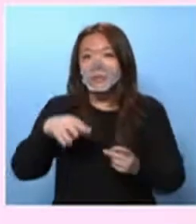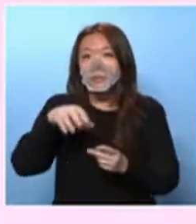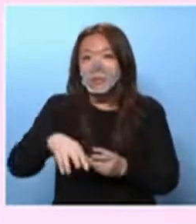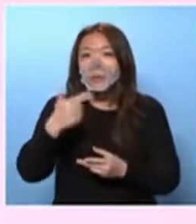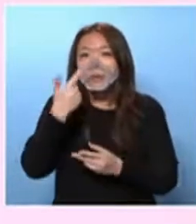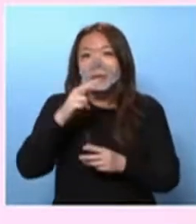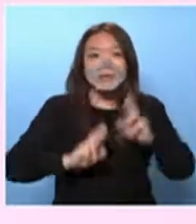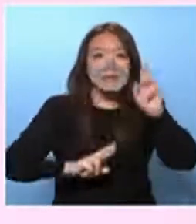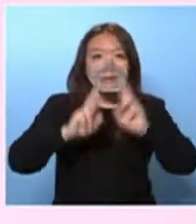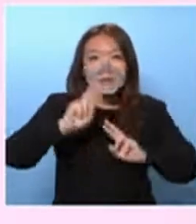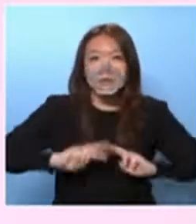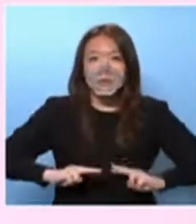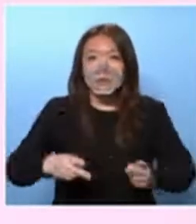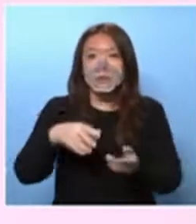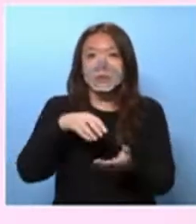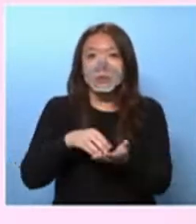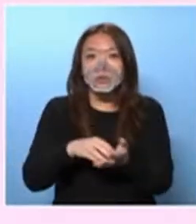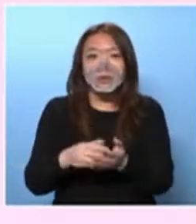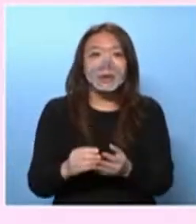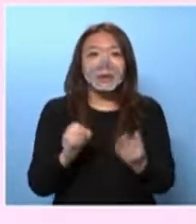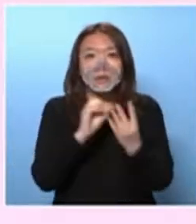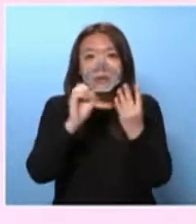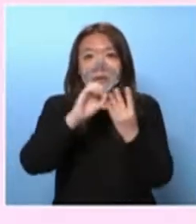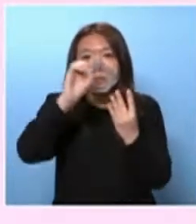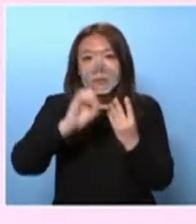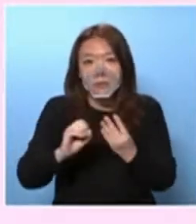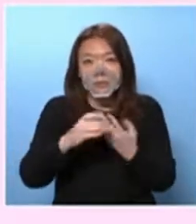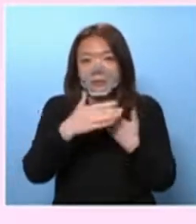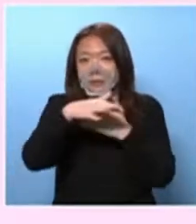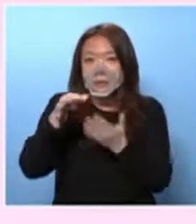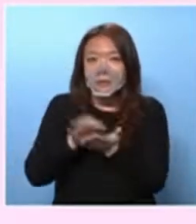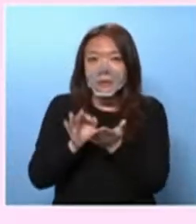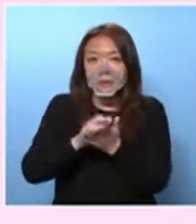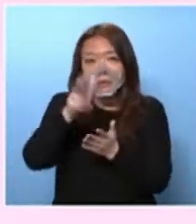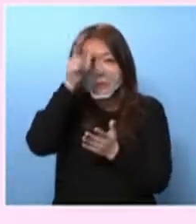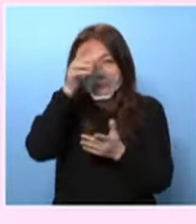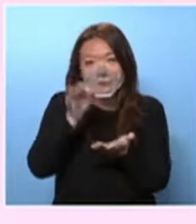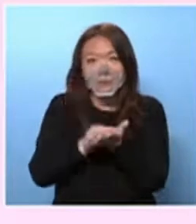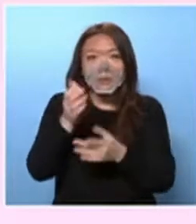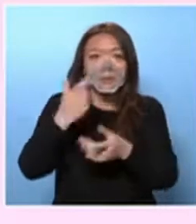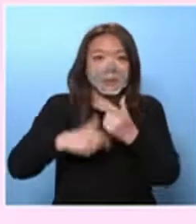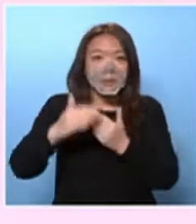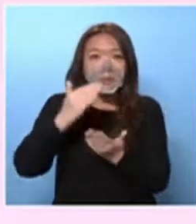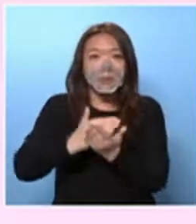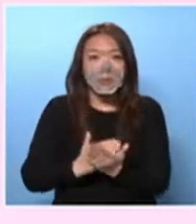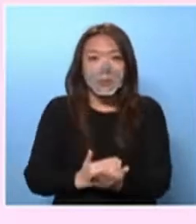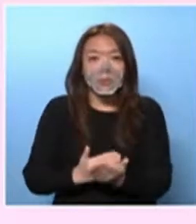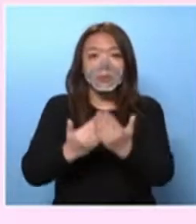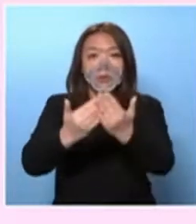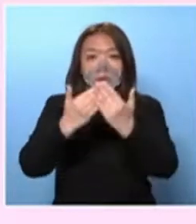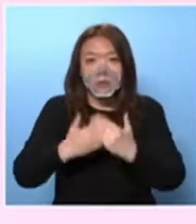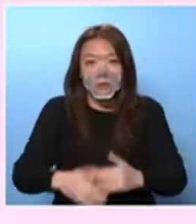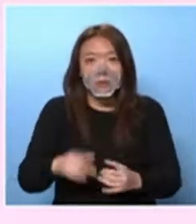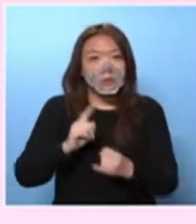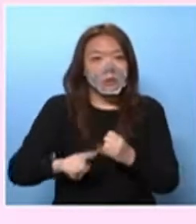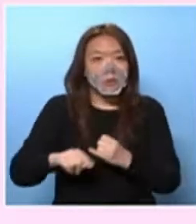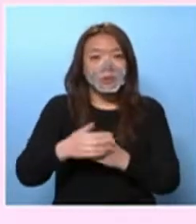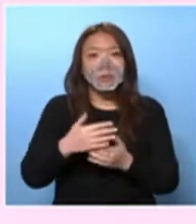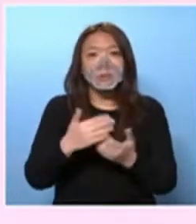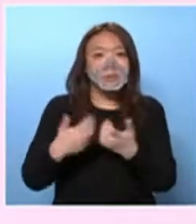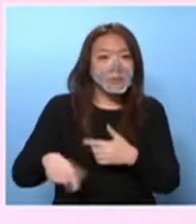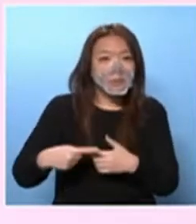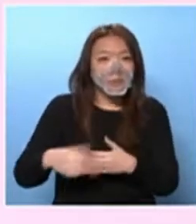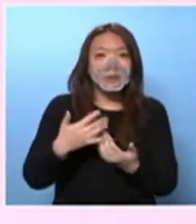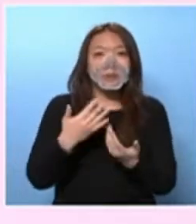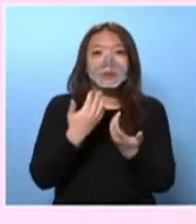tender. Among such land, nearly 40% comes from NDAs or new town extensions, another 40% from other districts